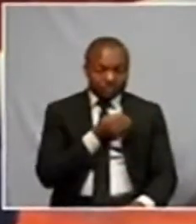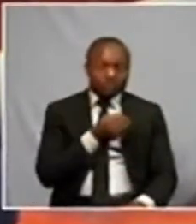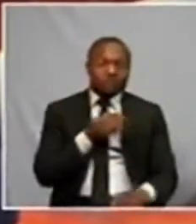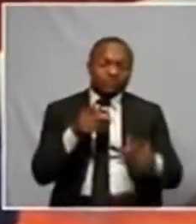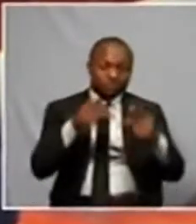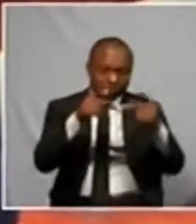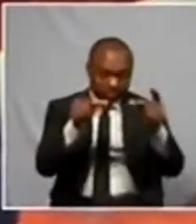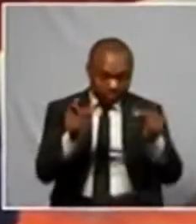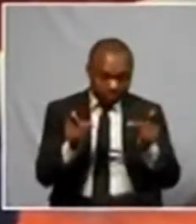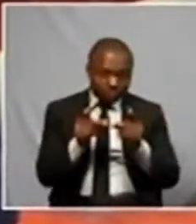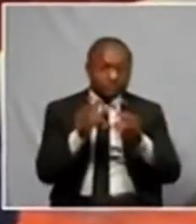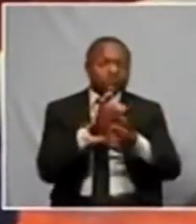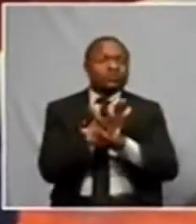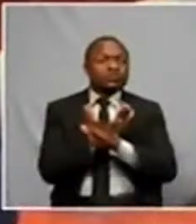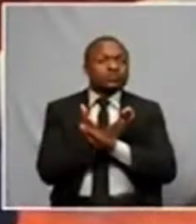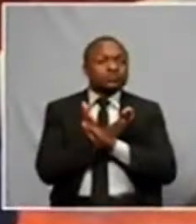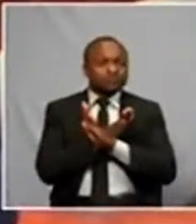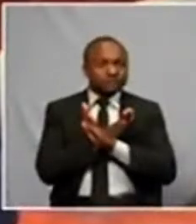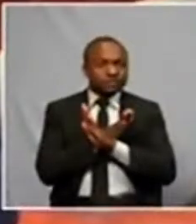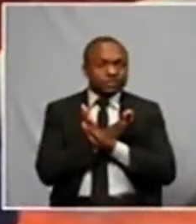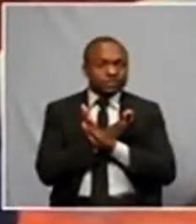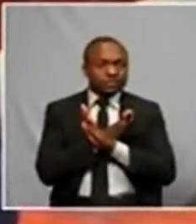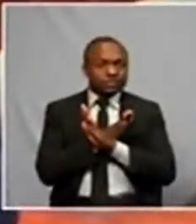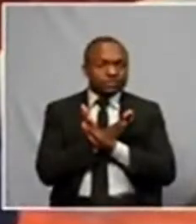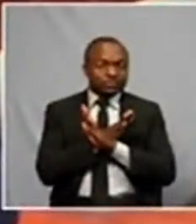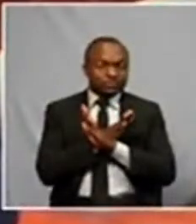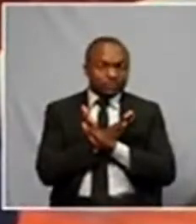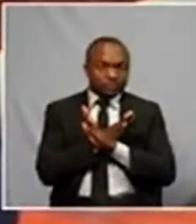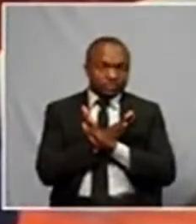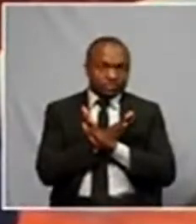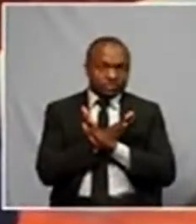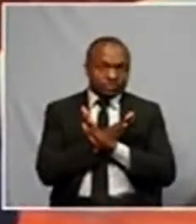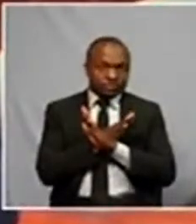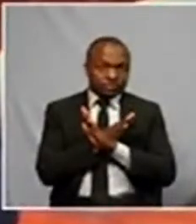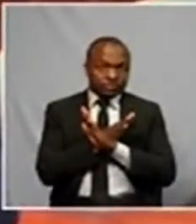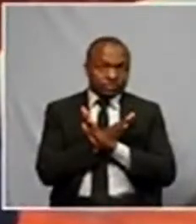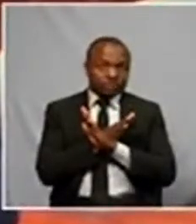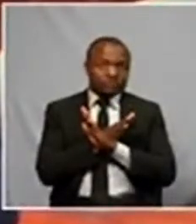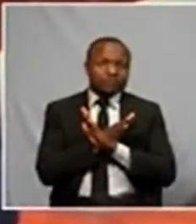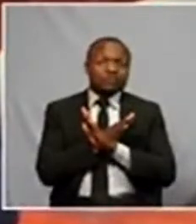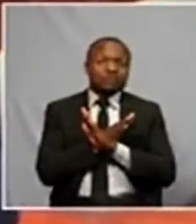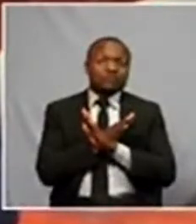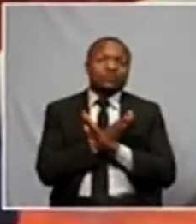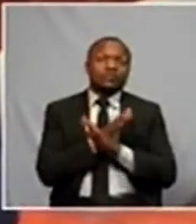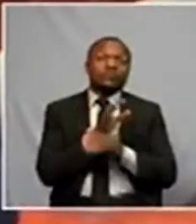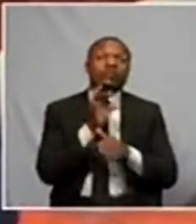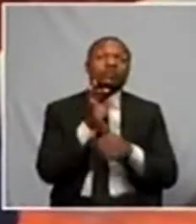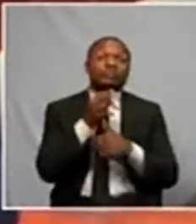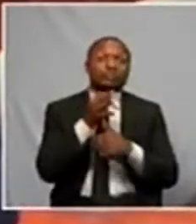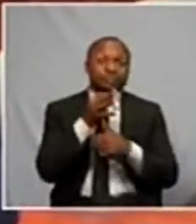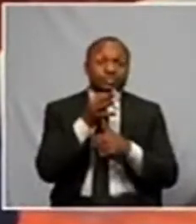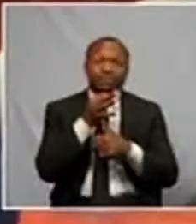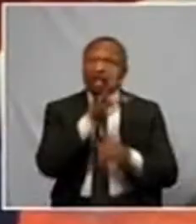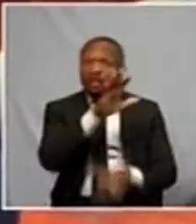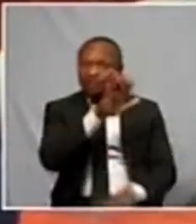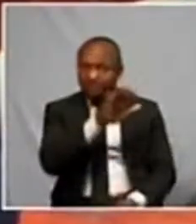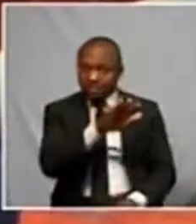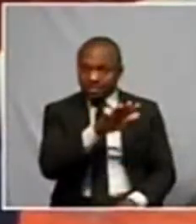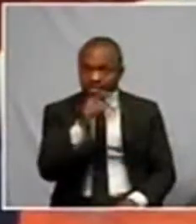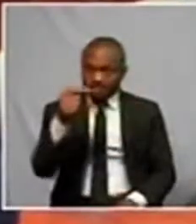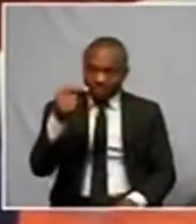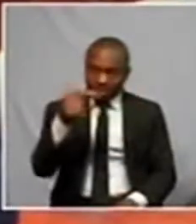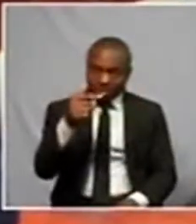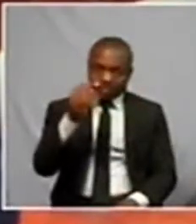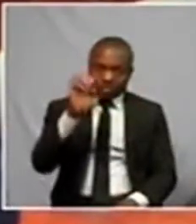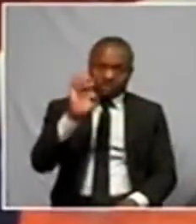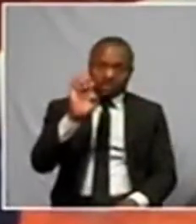that Zambia, our mission in Geneva would have to be guided by the responsible line ministry, in this